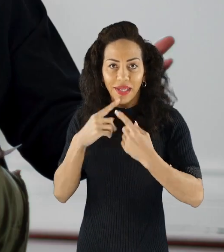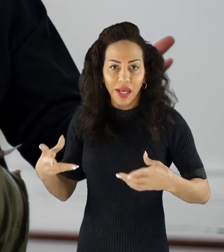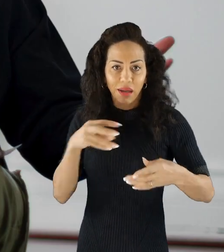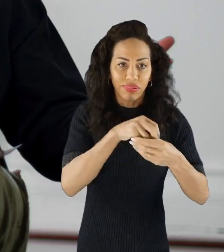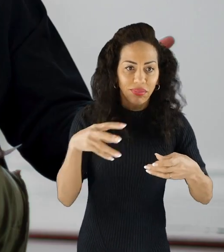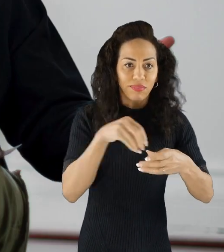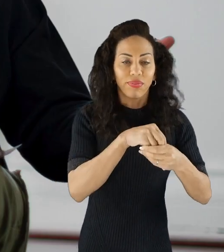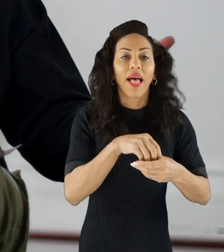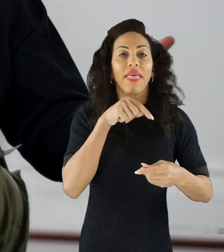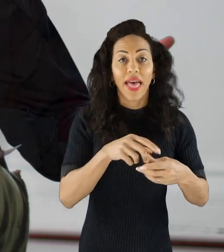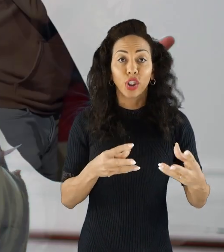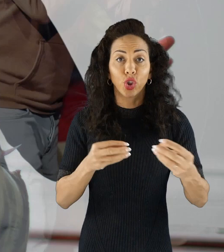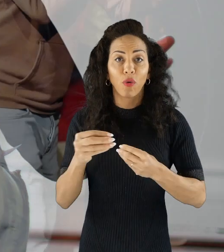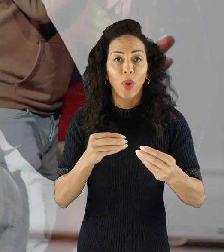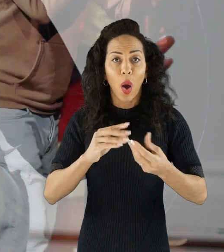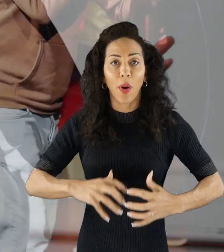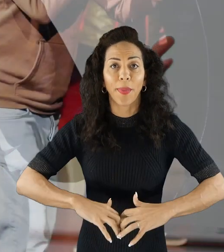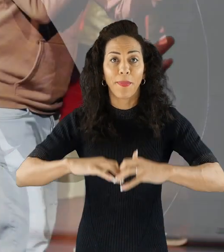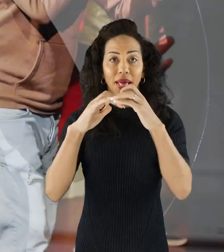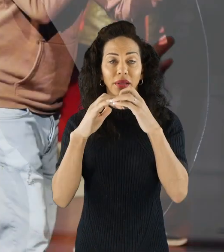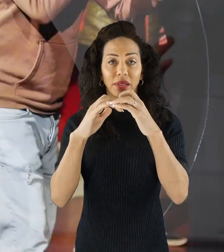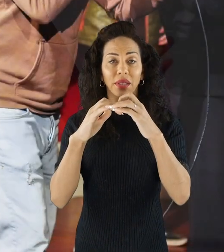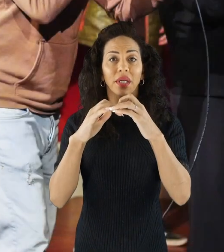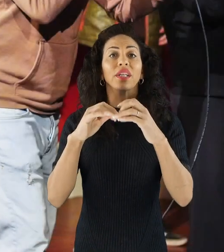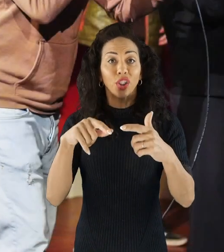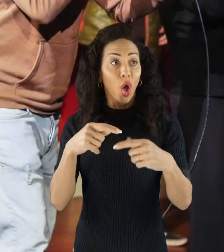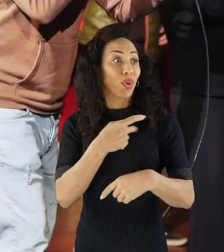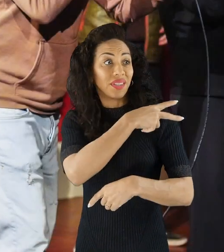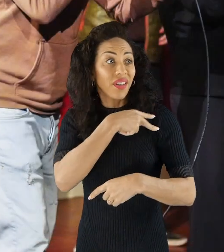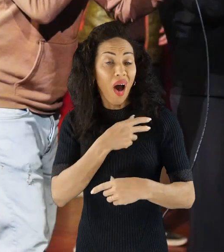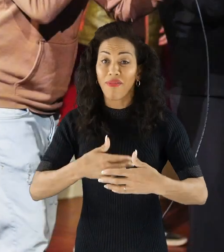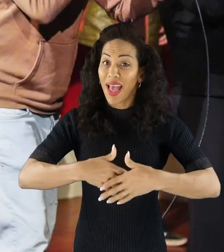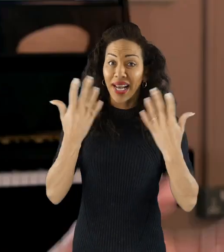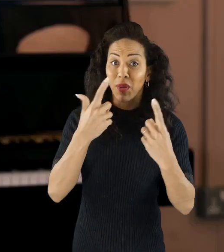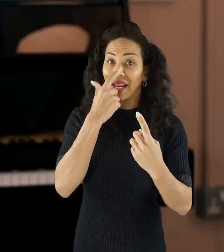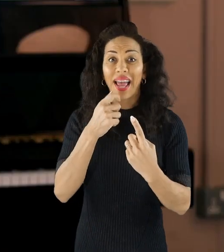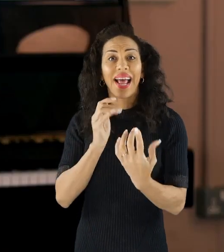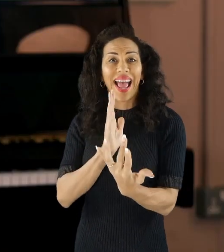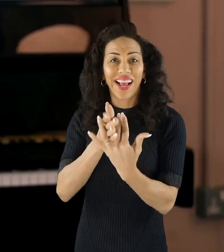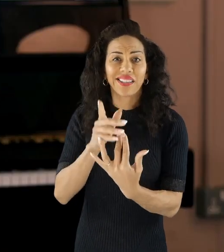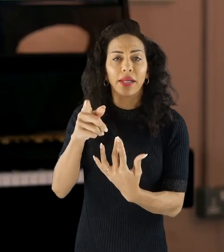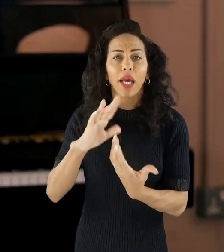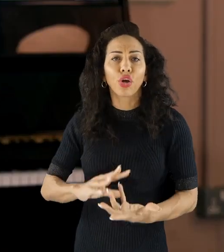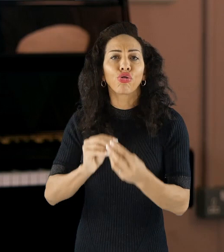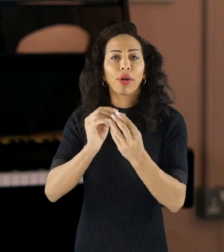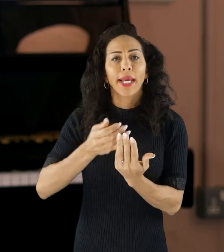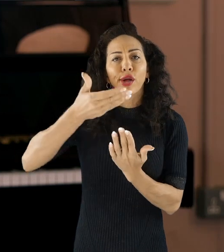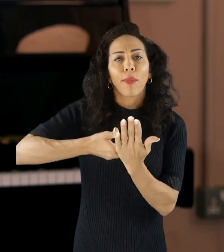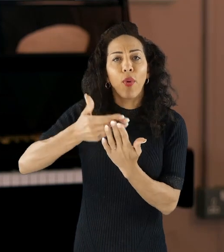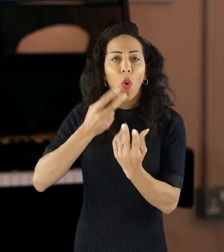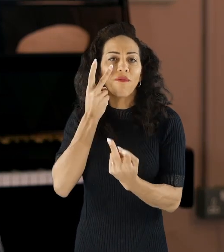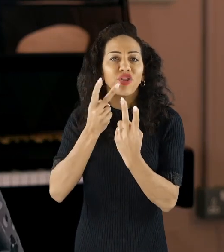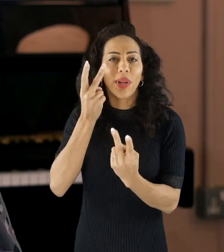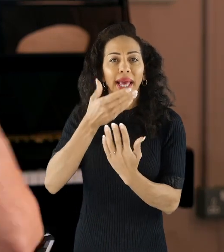let anyone who works here build a report in Power BI, so a nice visual report that they can use